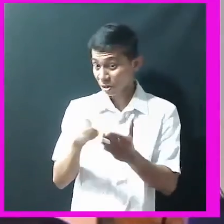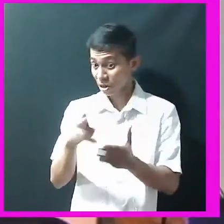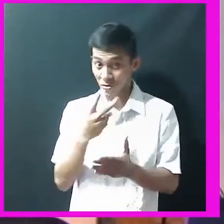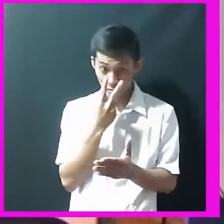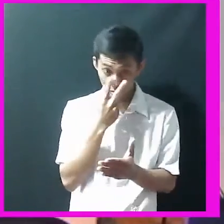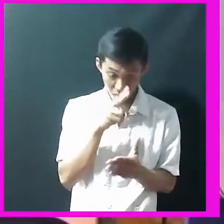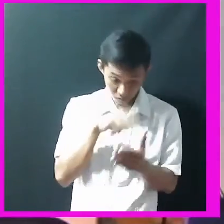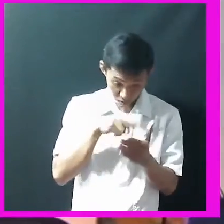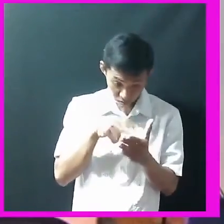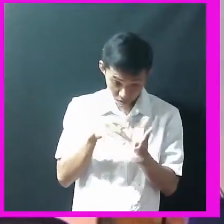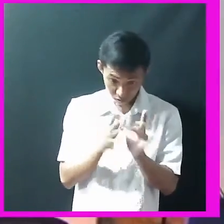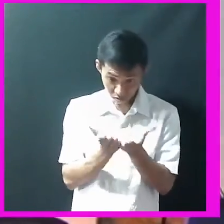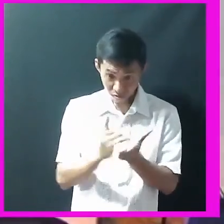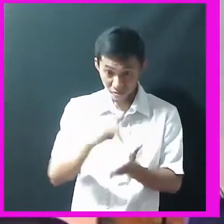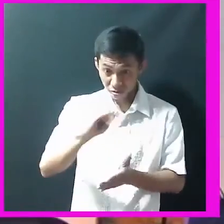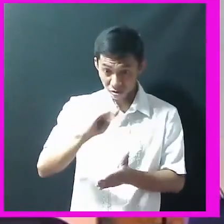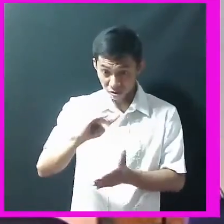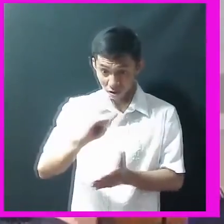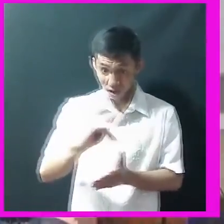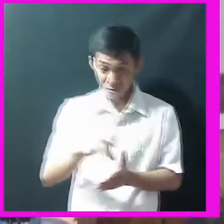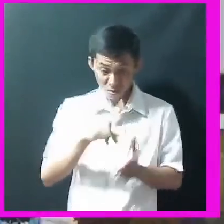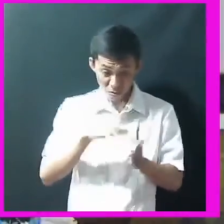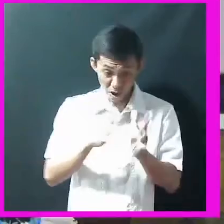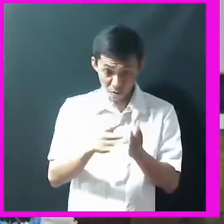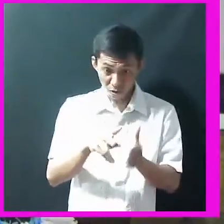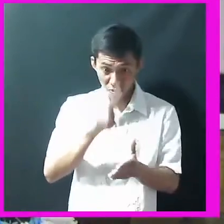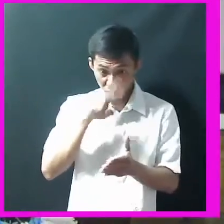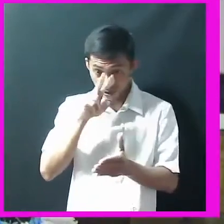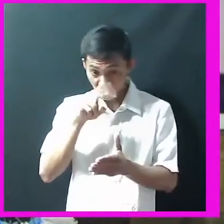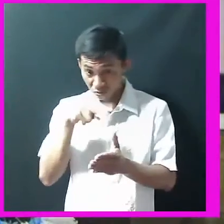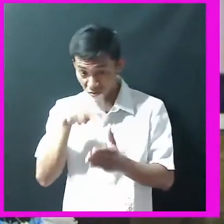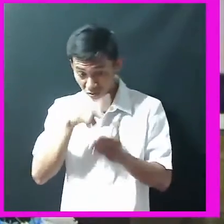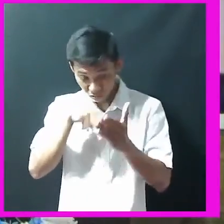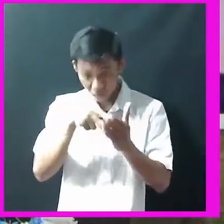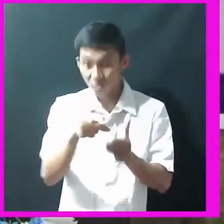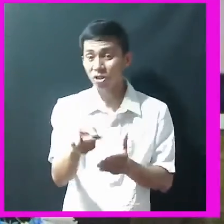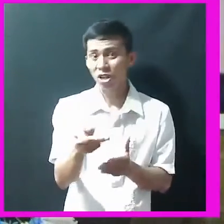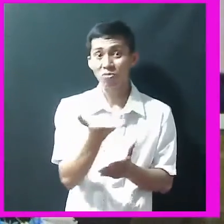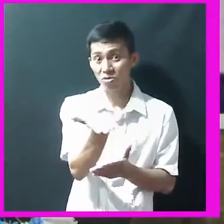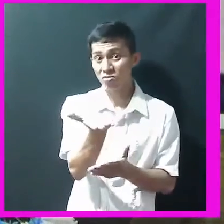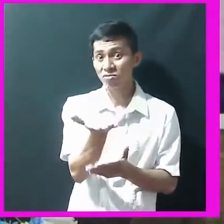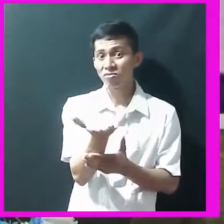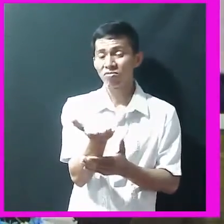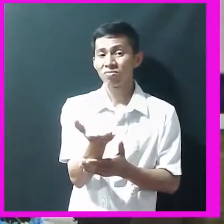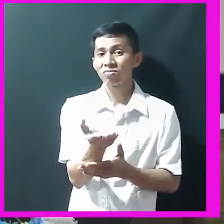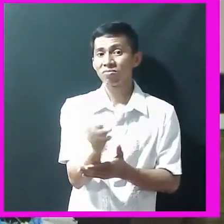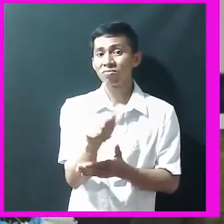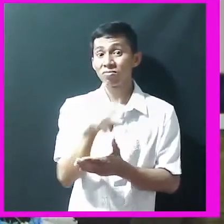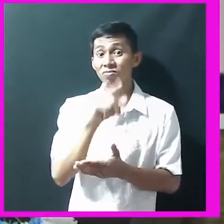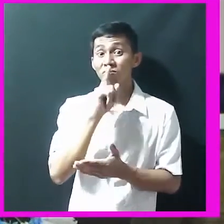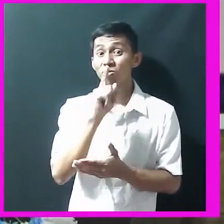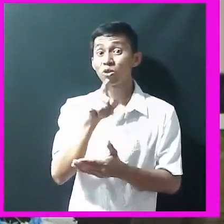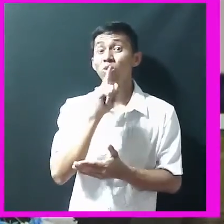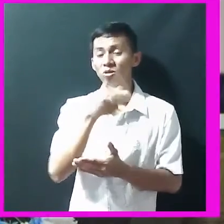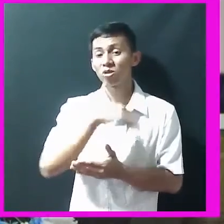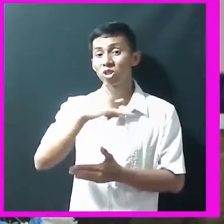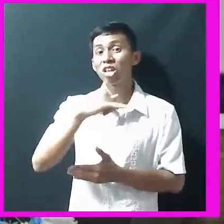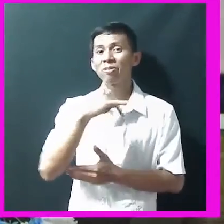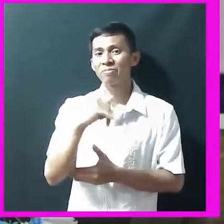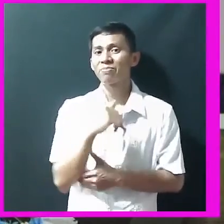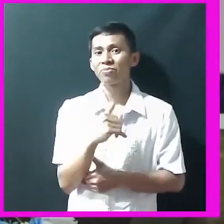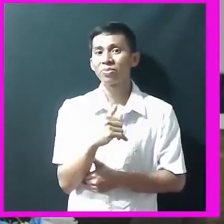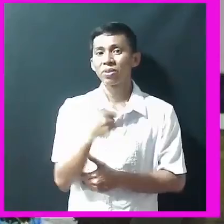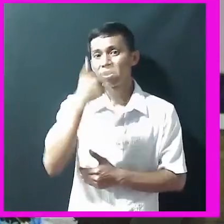Bible, ikaw usahay ang gibasa sa Bible. Can I say nga naay mo sa likway sa maong Biblia tungod